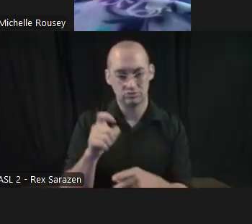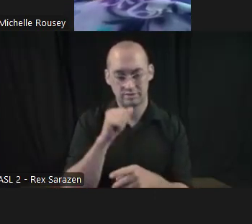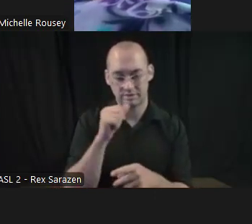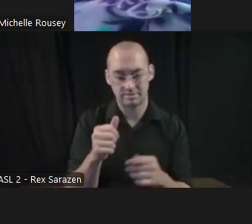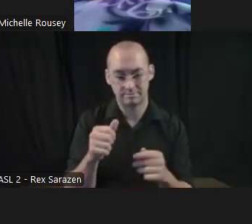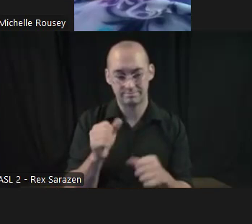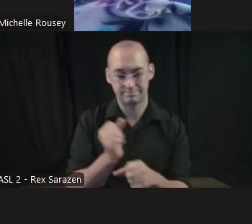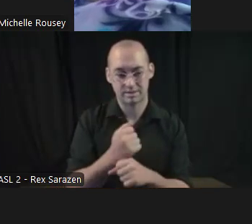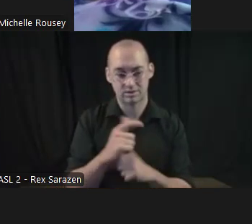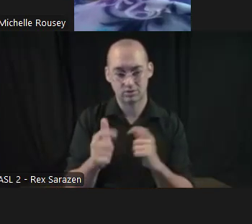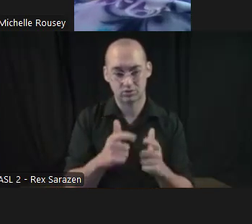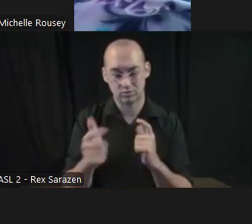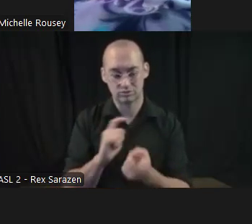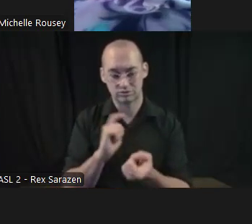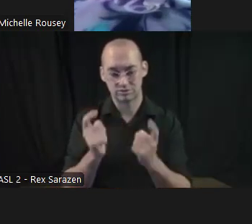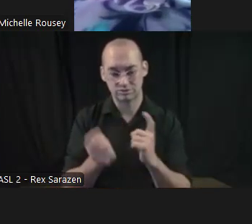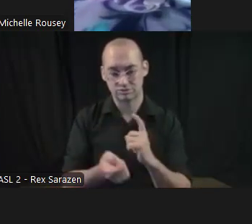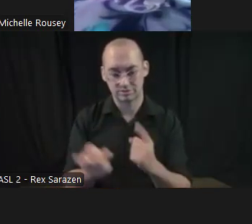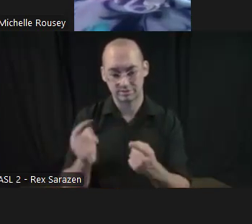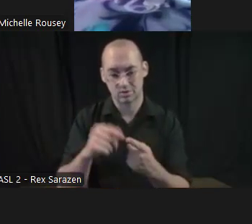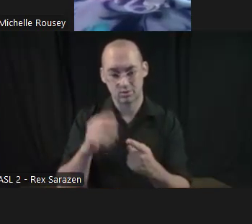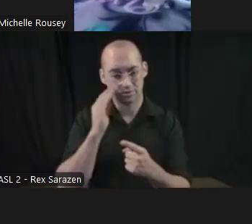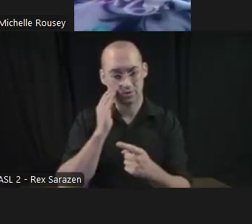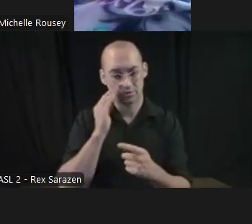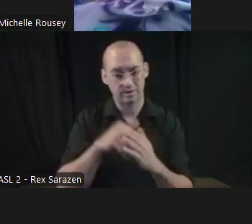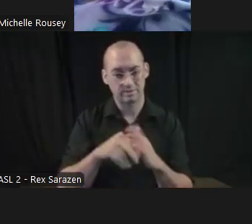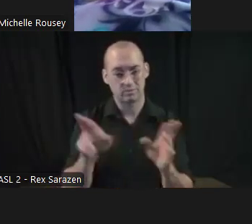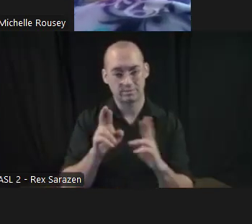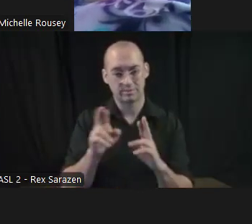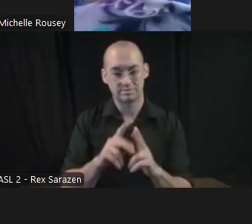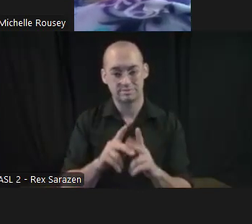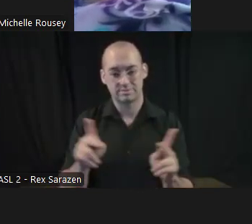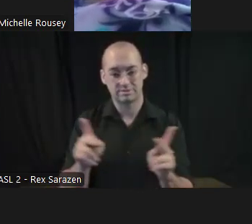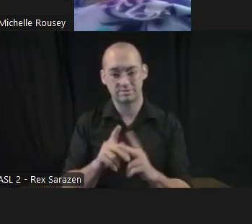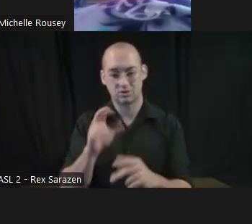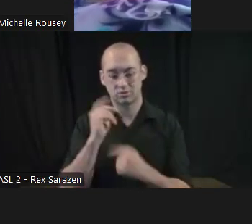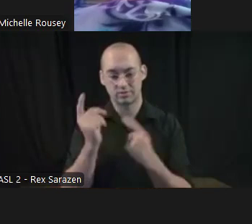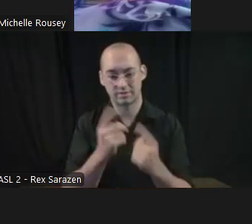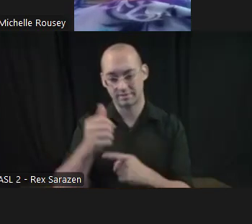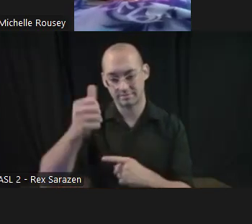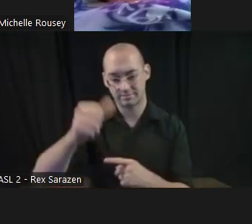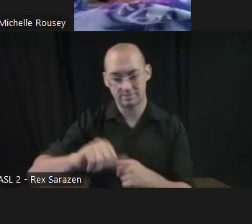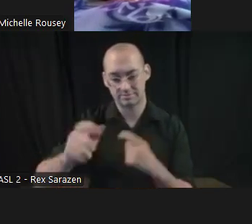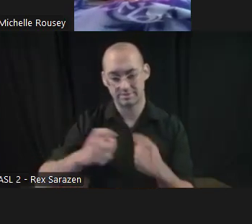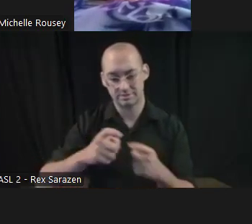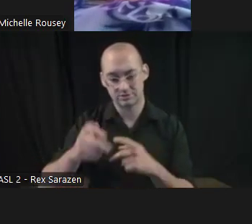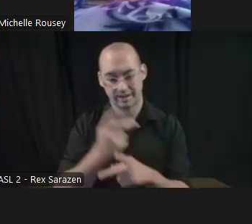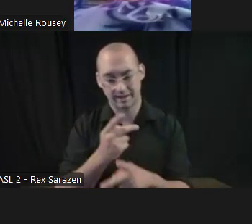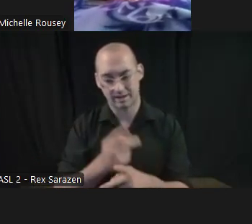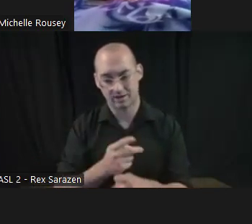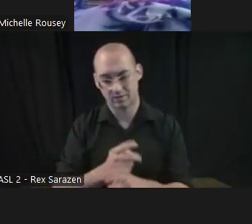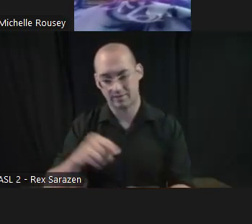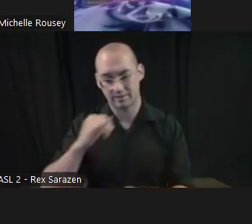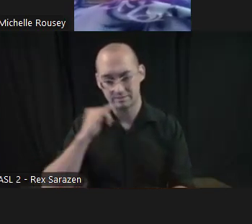sea change until we know that we're in a prepared space. I don't think this is a rejection of managed care. This is a rejection of